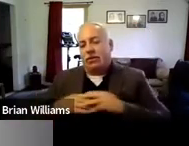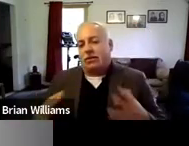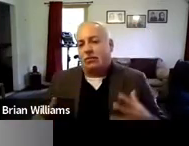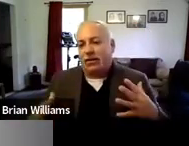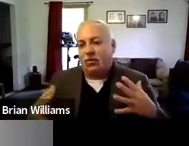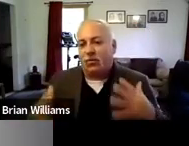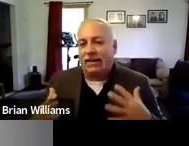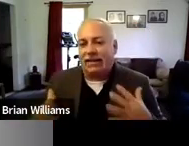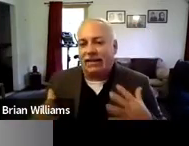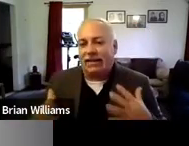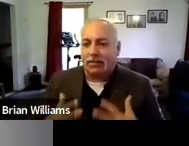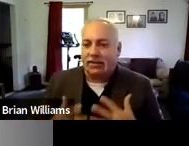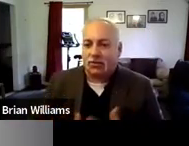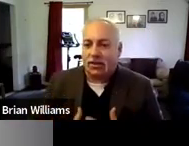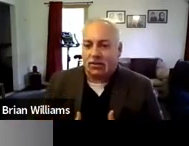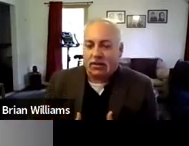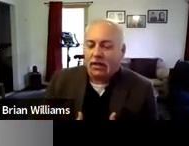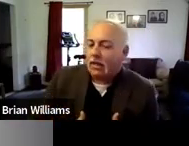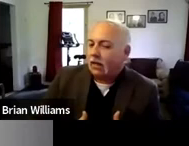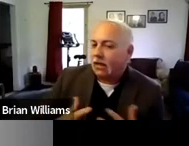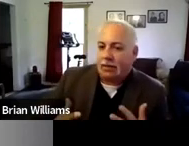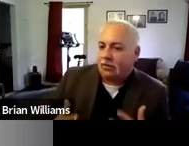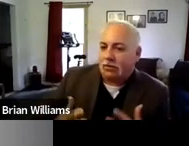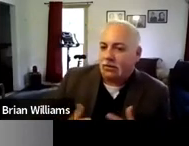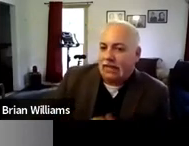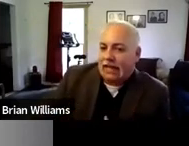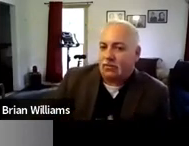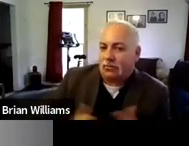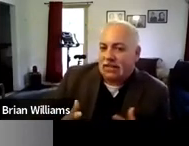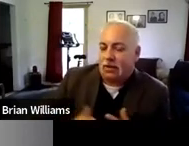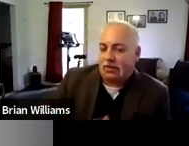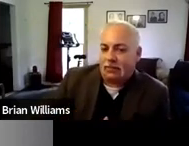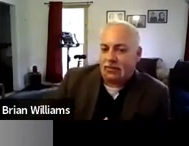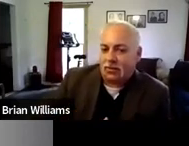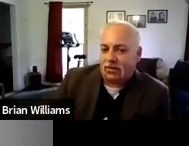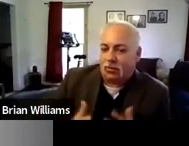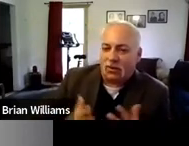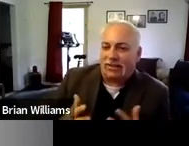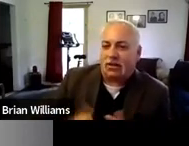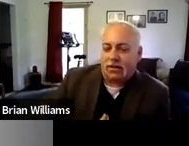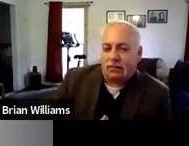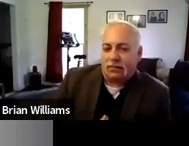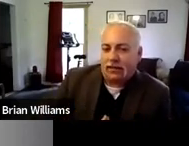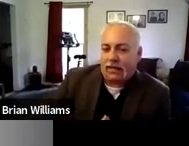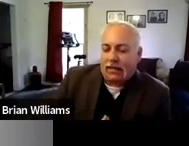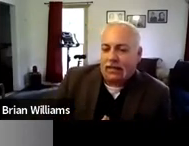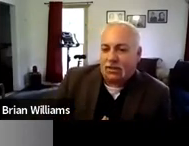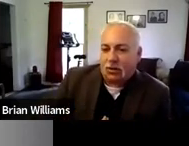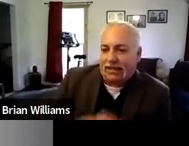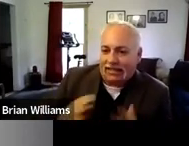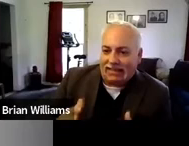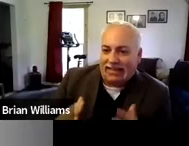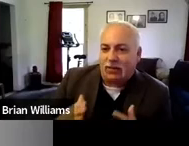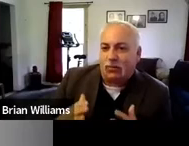I want to talk about what is public administration. A lot of people don't realize when we say public administration, what are we talking about? So